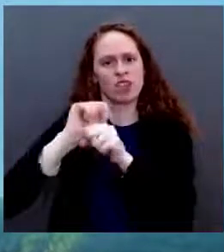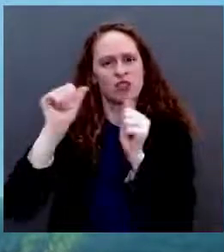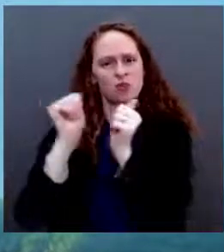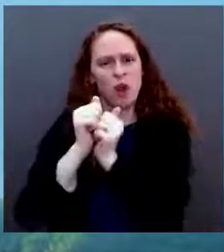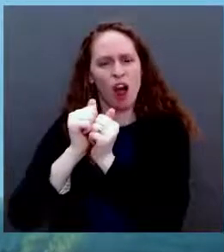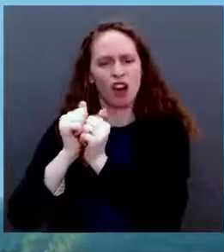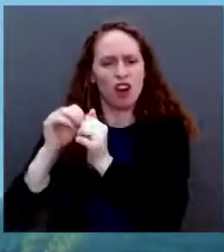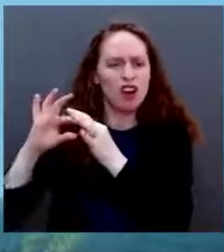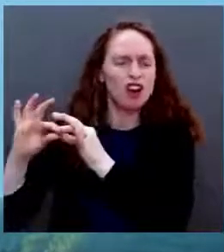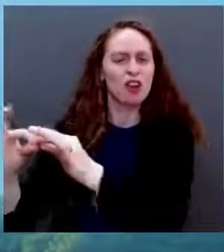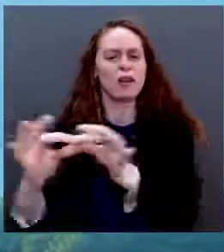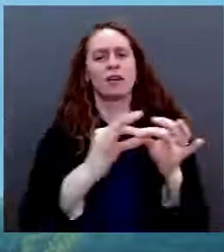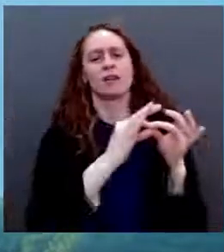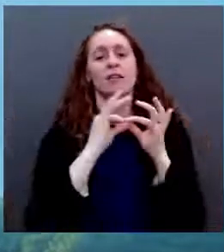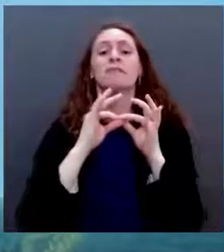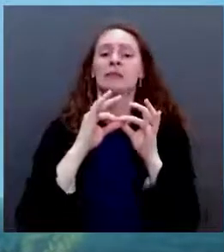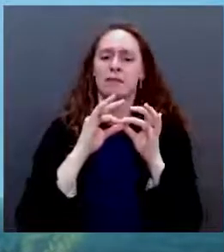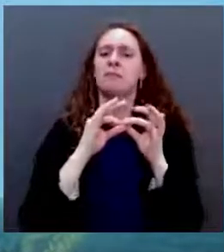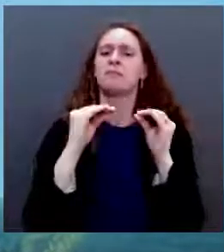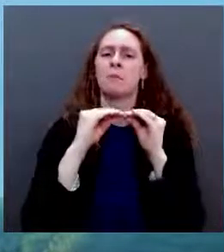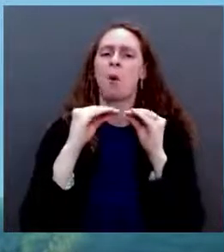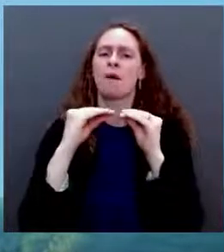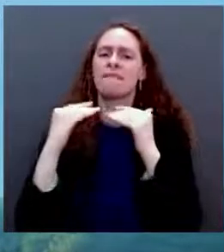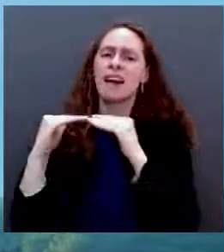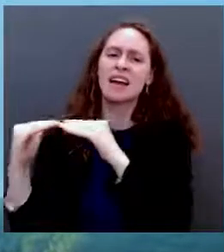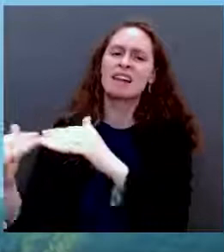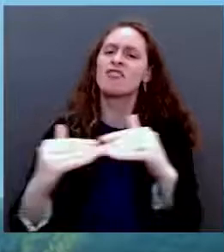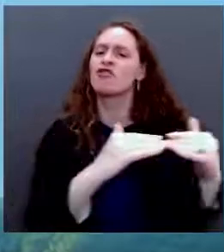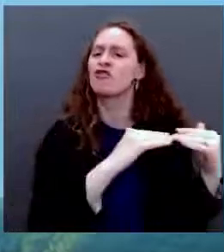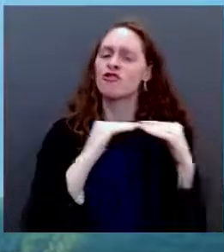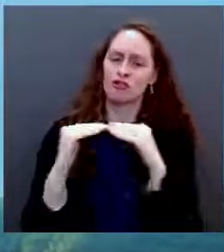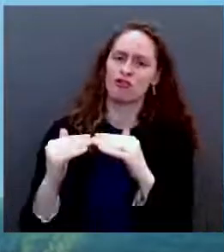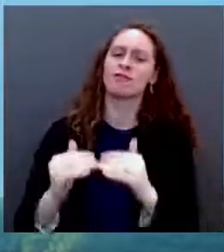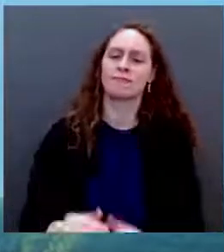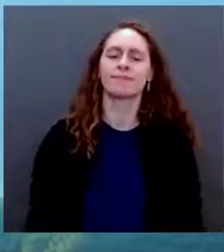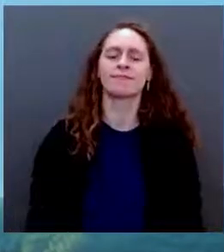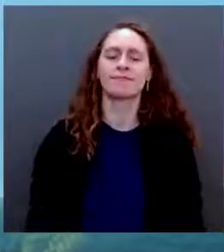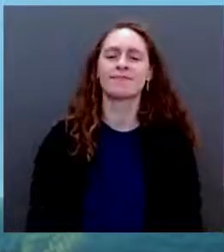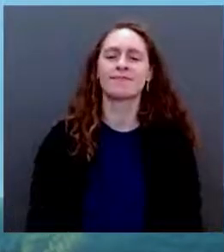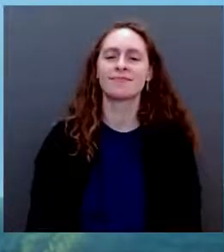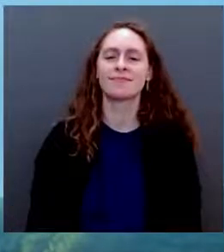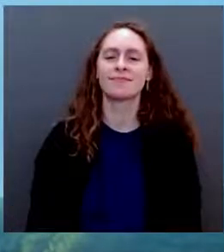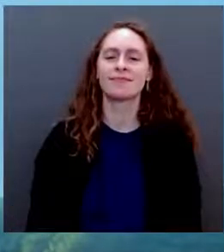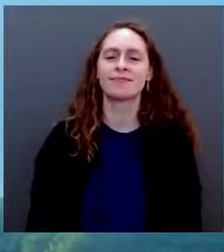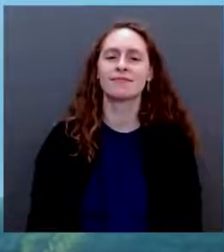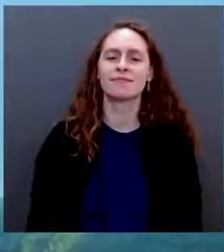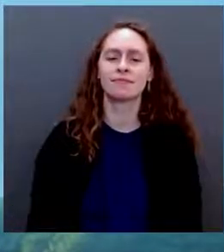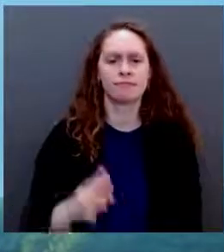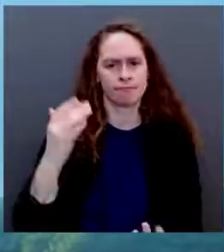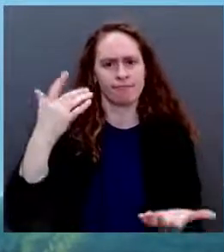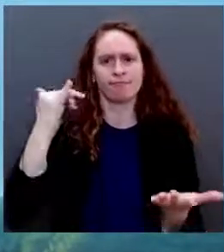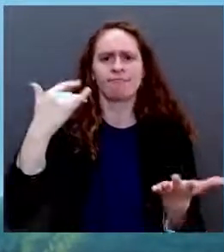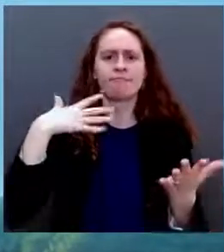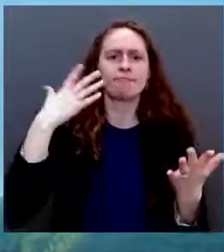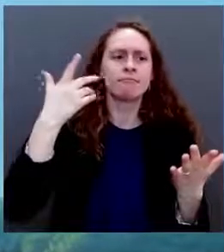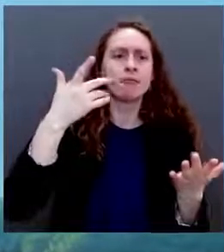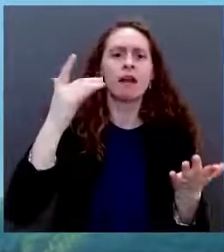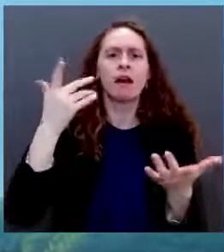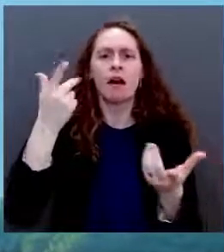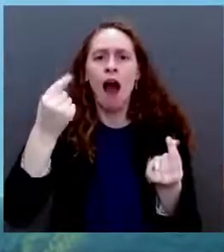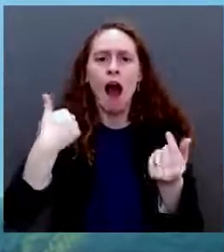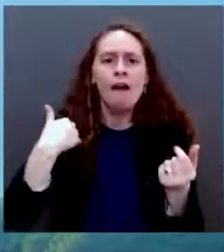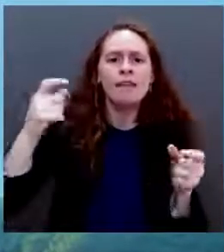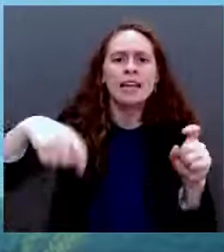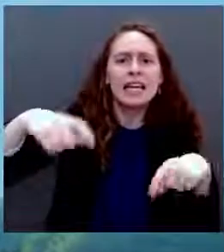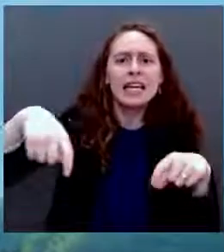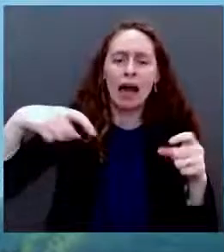more resilient supply network. So we thank you for your diligence in helping preserve the legacy of the